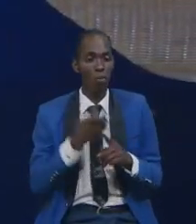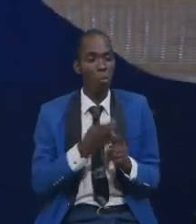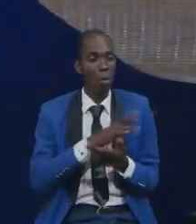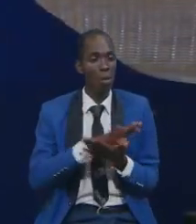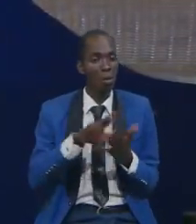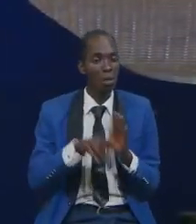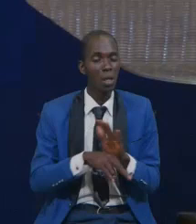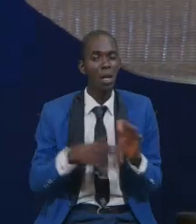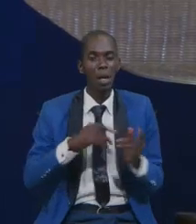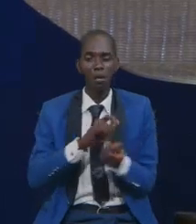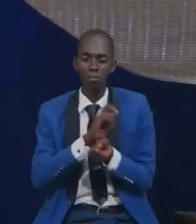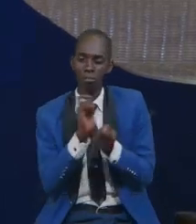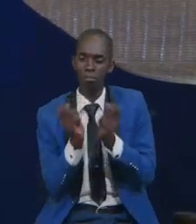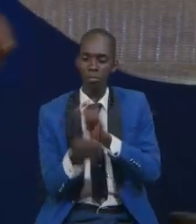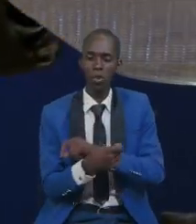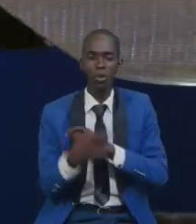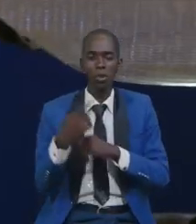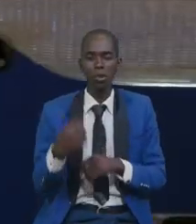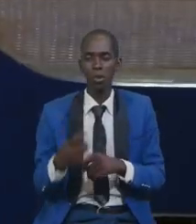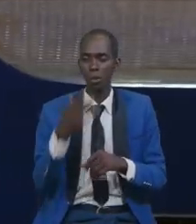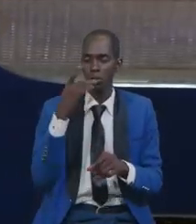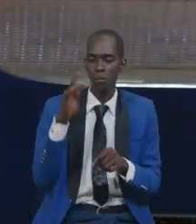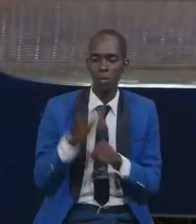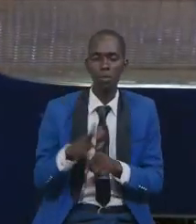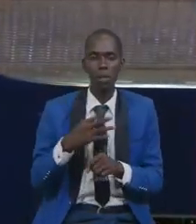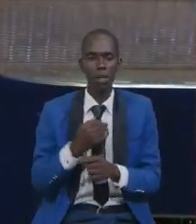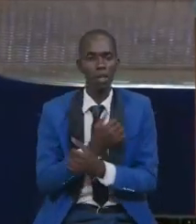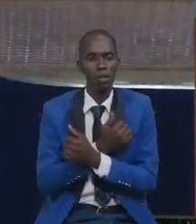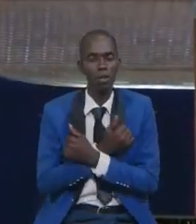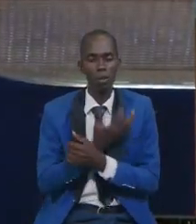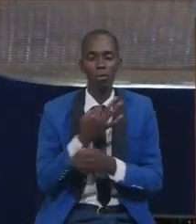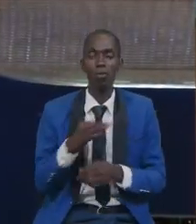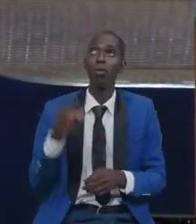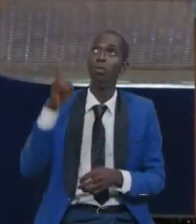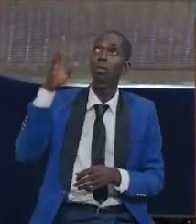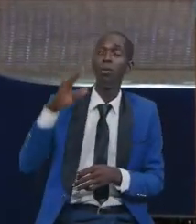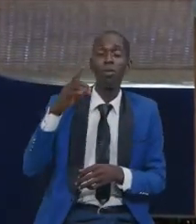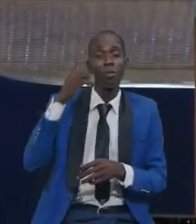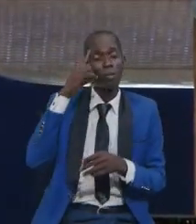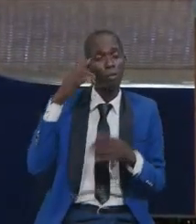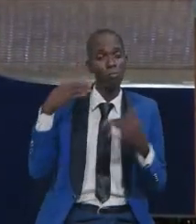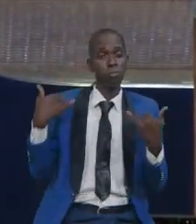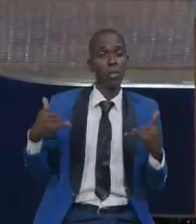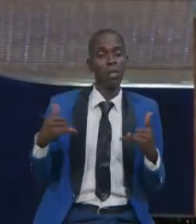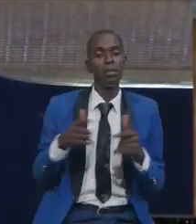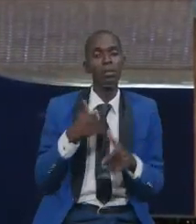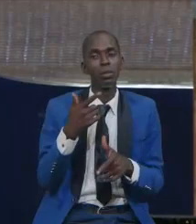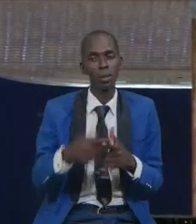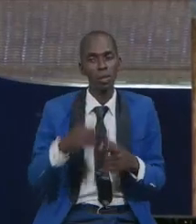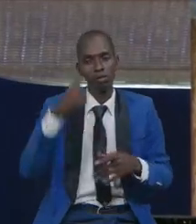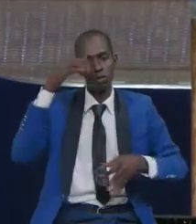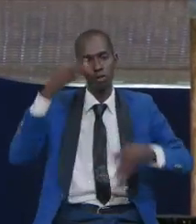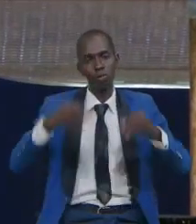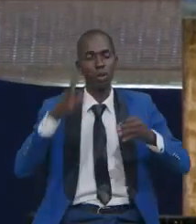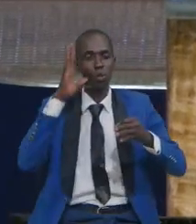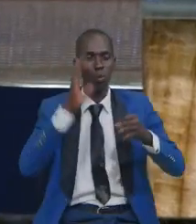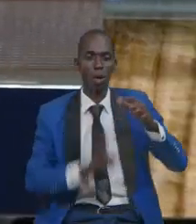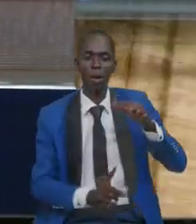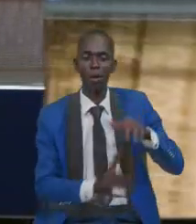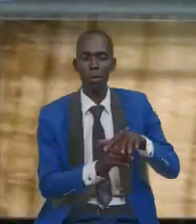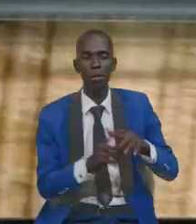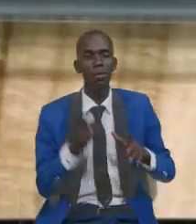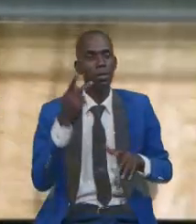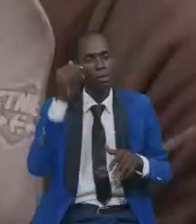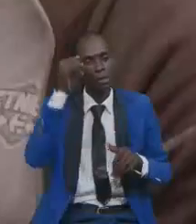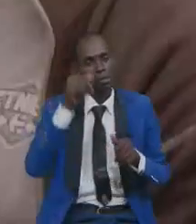God and take the love of God and the mercy of God for granted, judgment will come. Look at Jonah. Jonah chapter